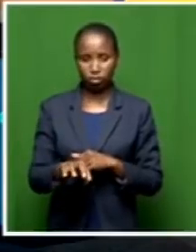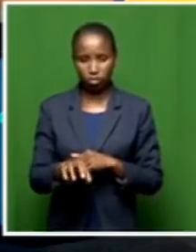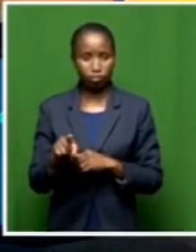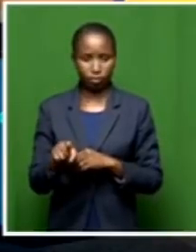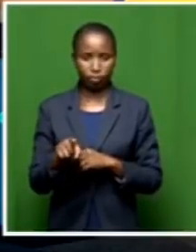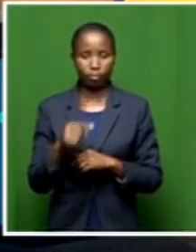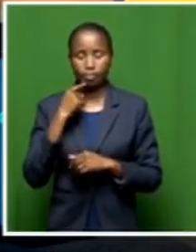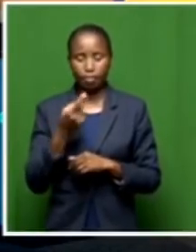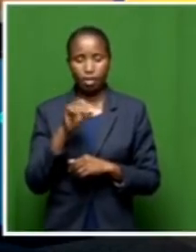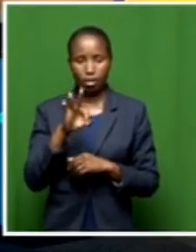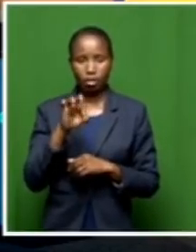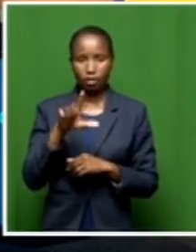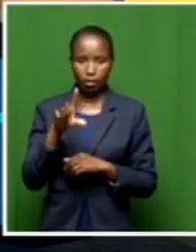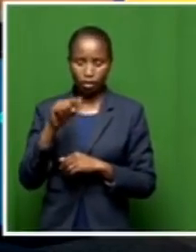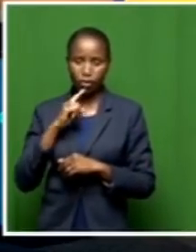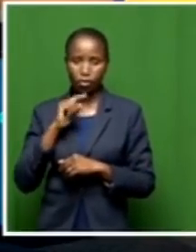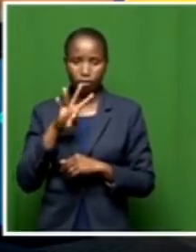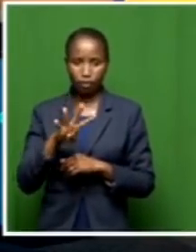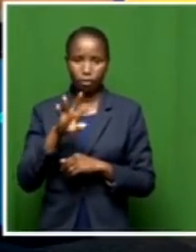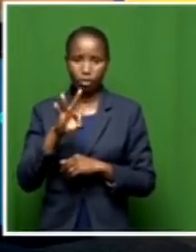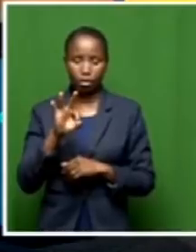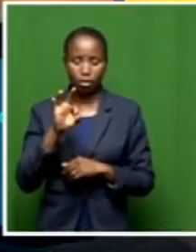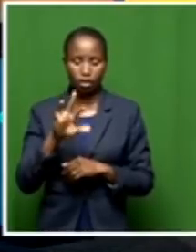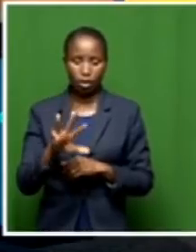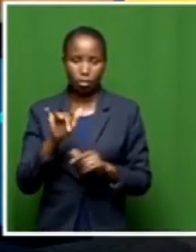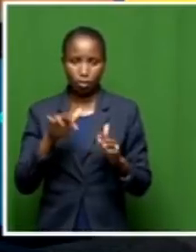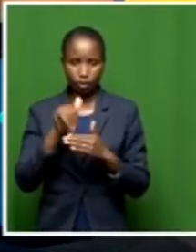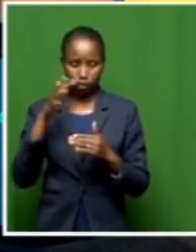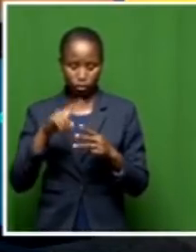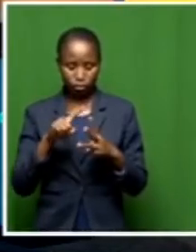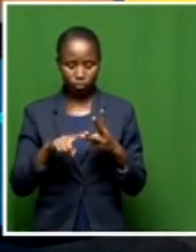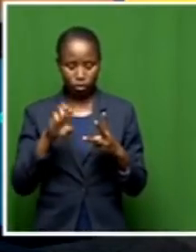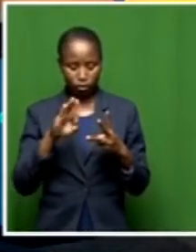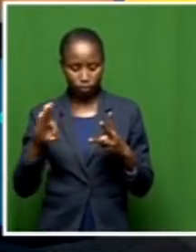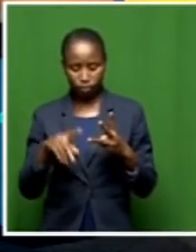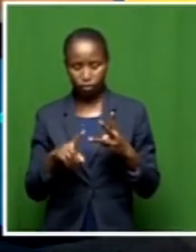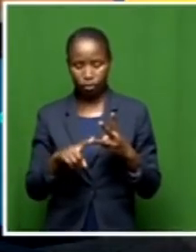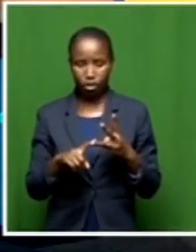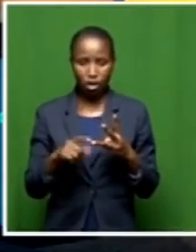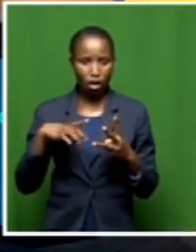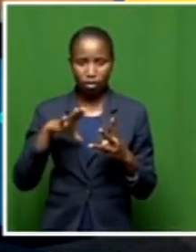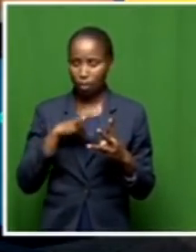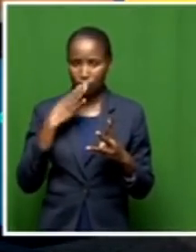37,439 votes. Then the next party is the EFF, no council. They've got 5 seats, and the support is at